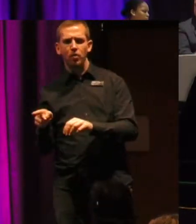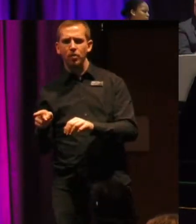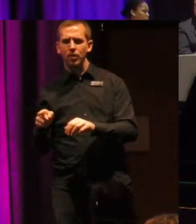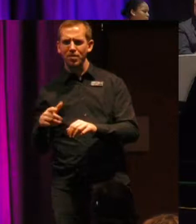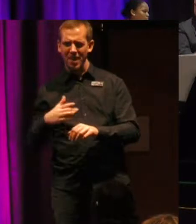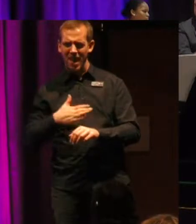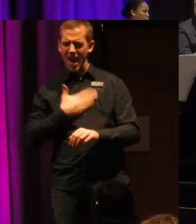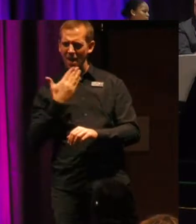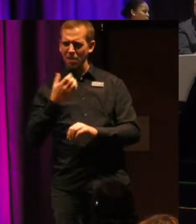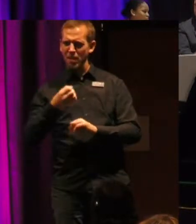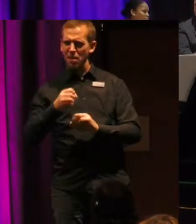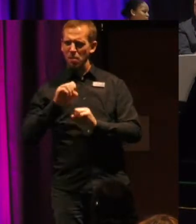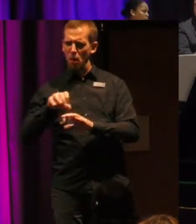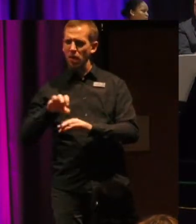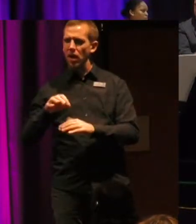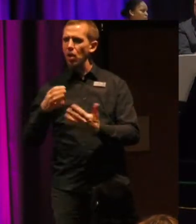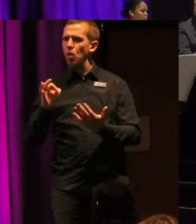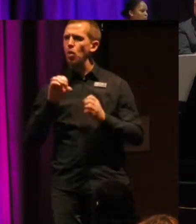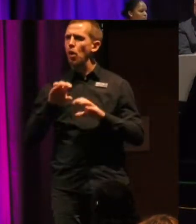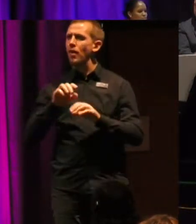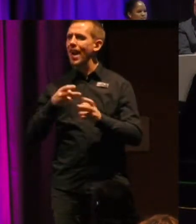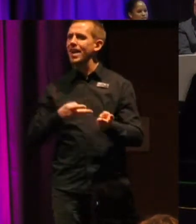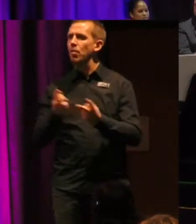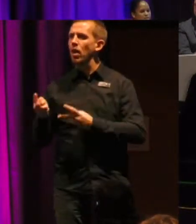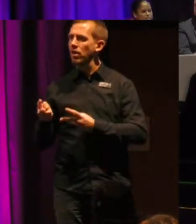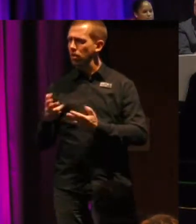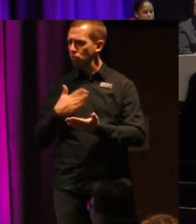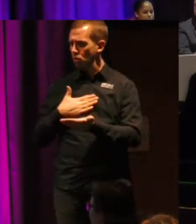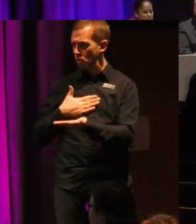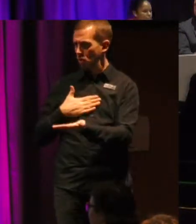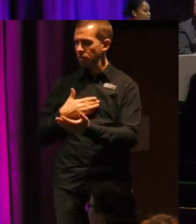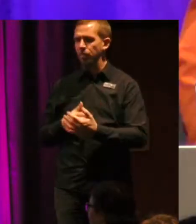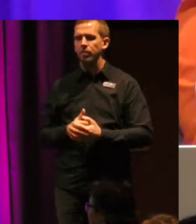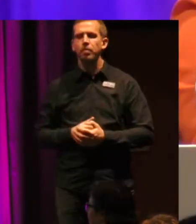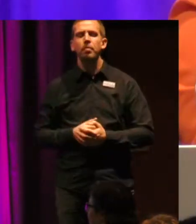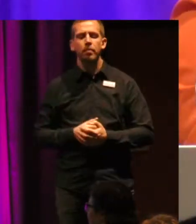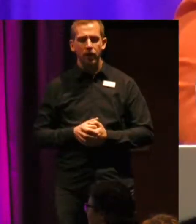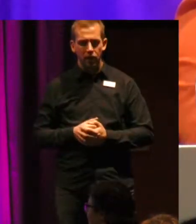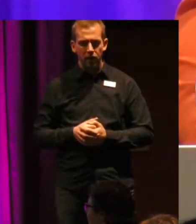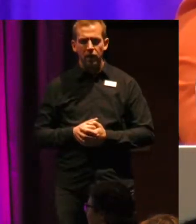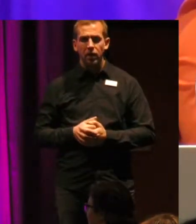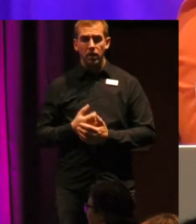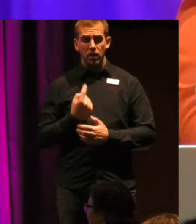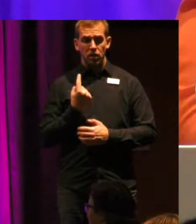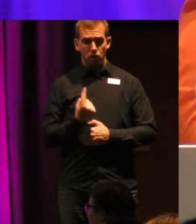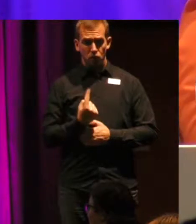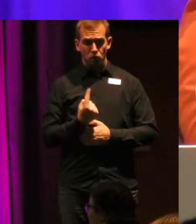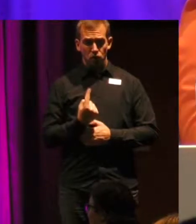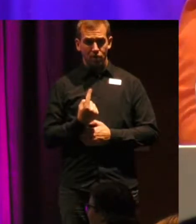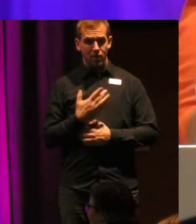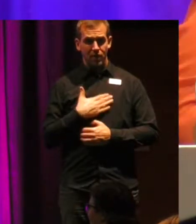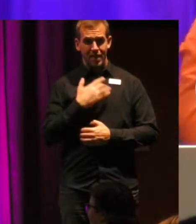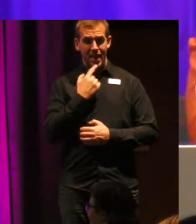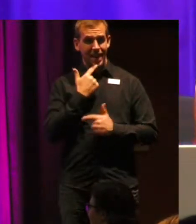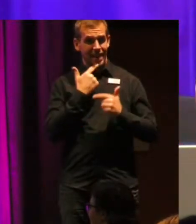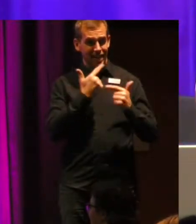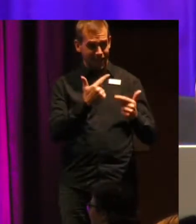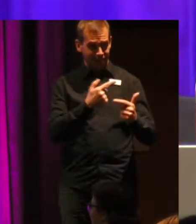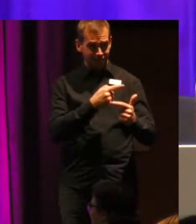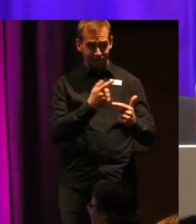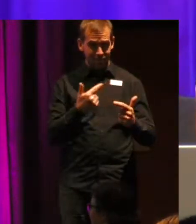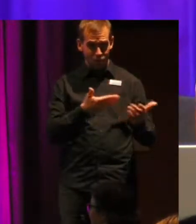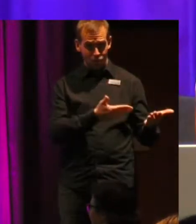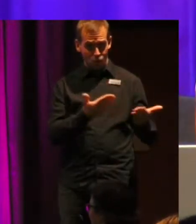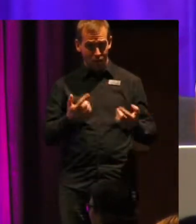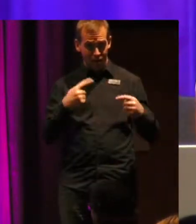effect, what does that have on democracy then? So first of all, thank you for allowing me to be